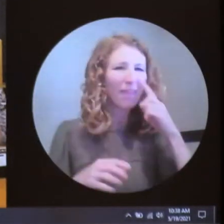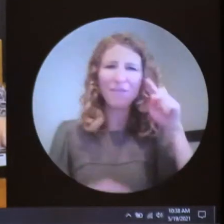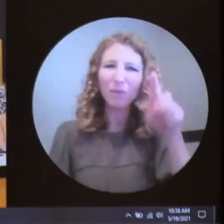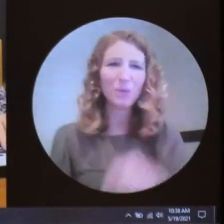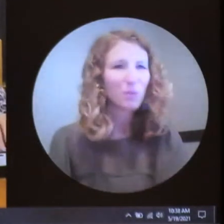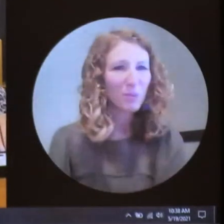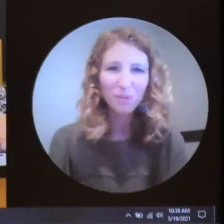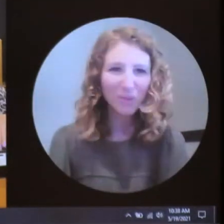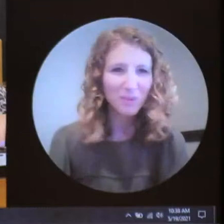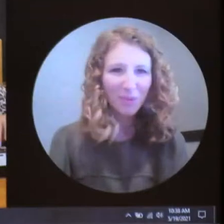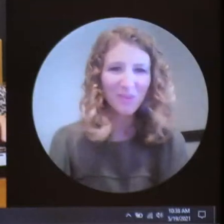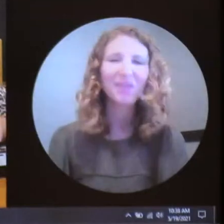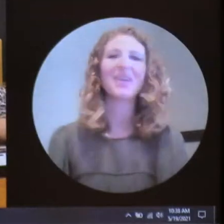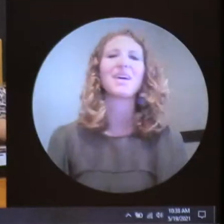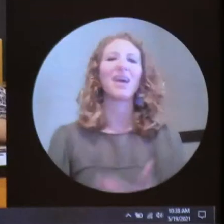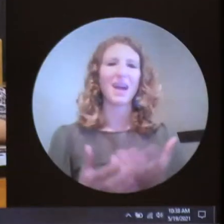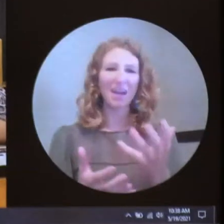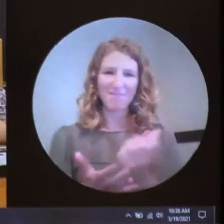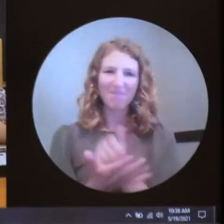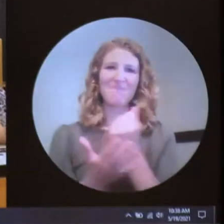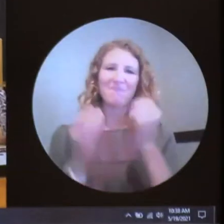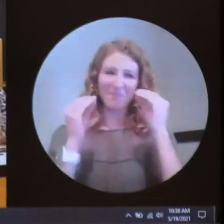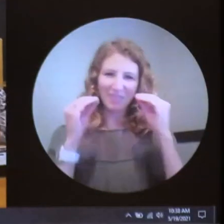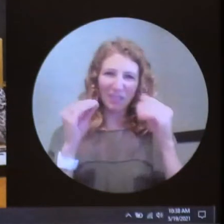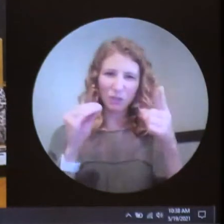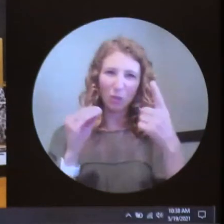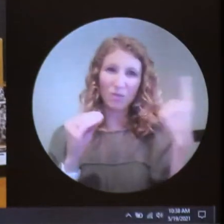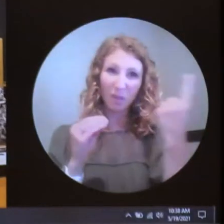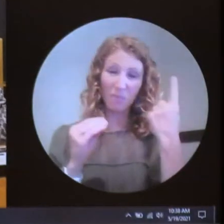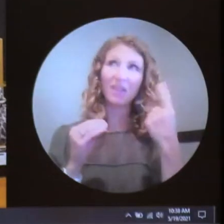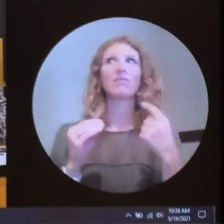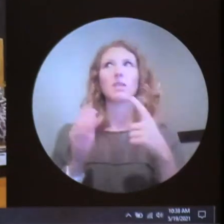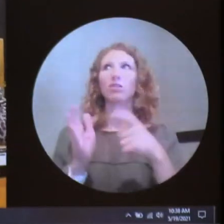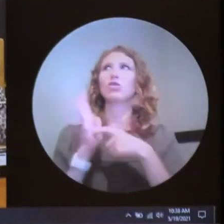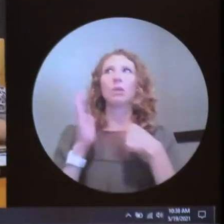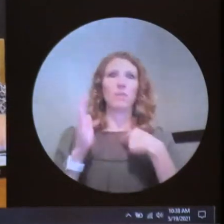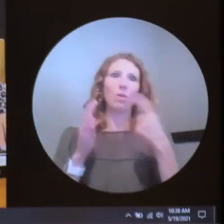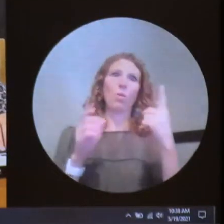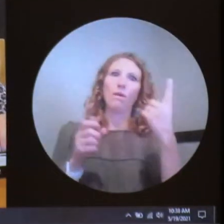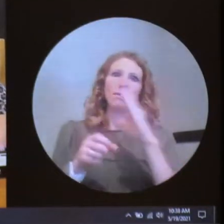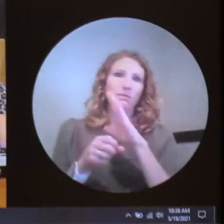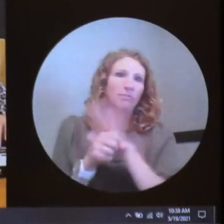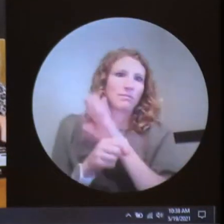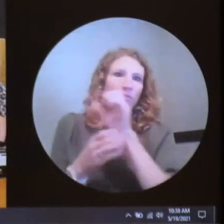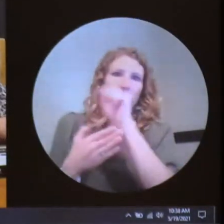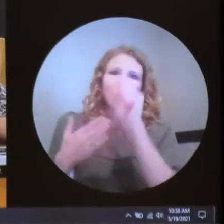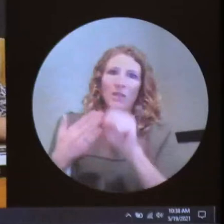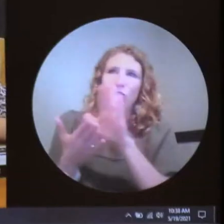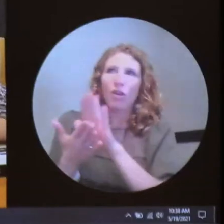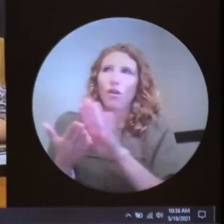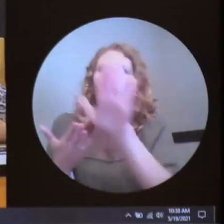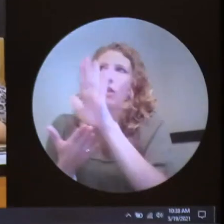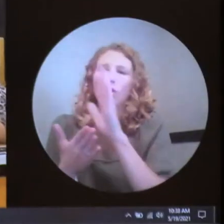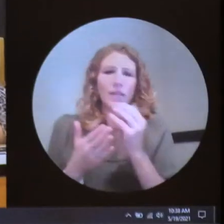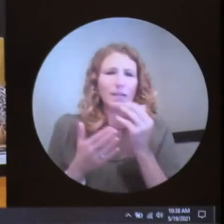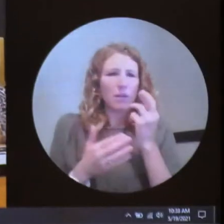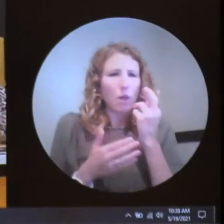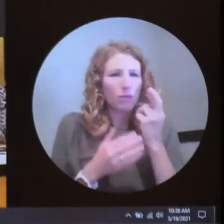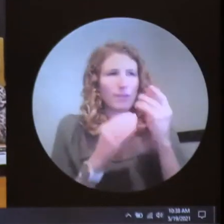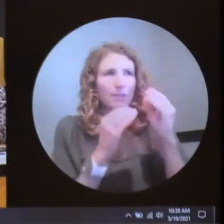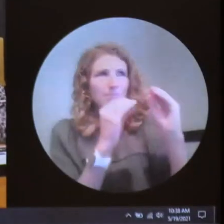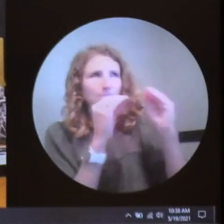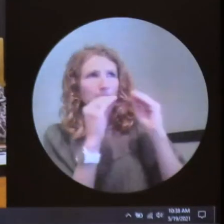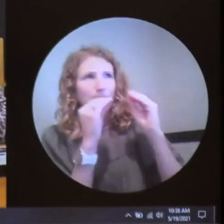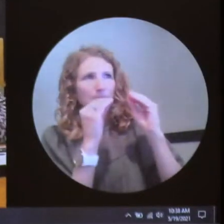to teach you something. It took me a semester of college and many close friends to teach me. Believe in